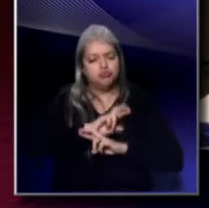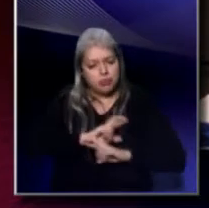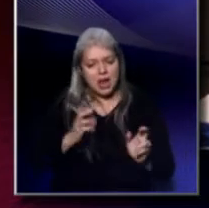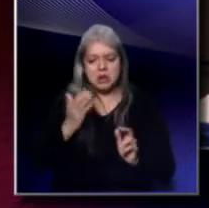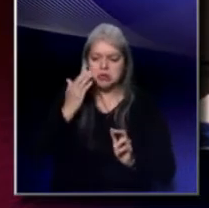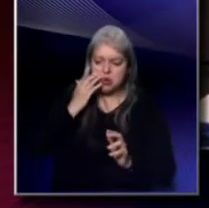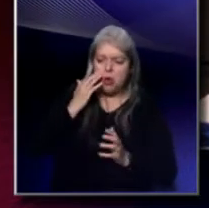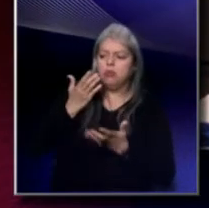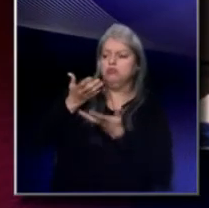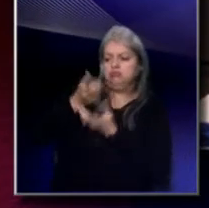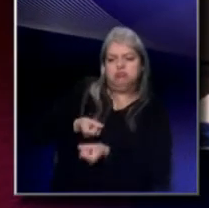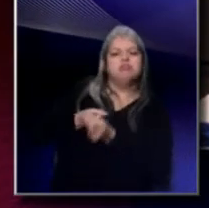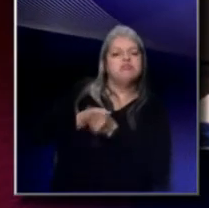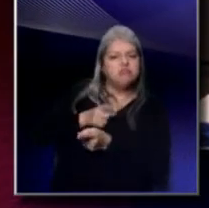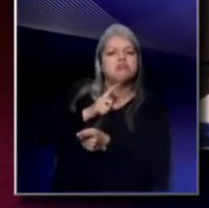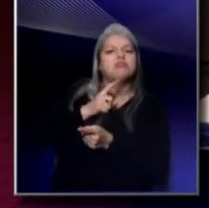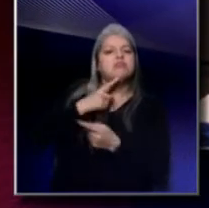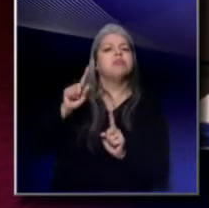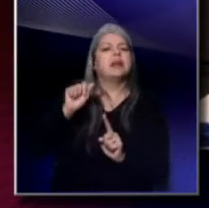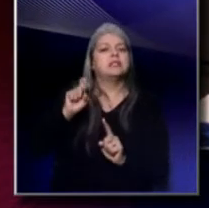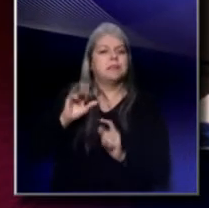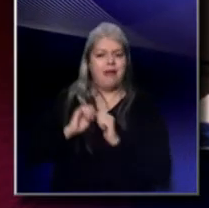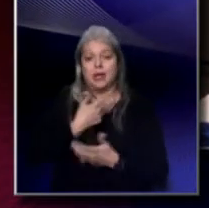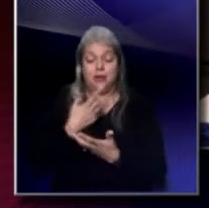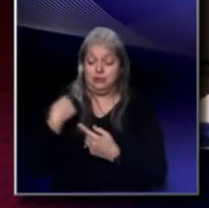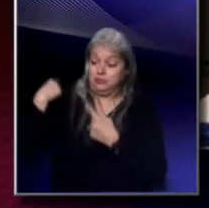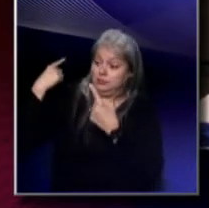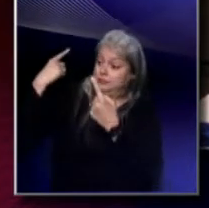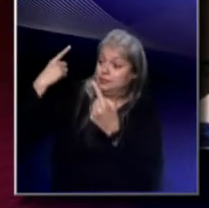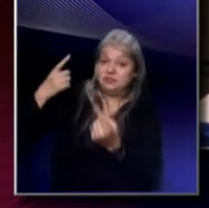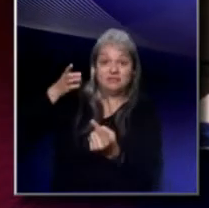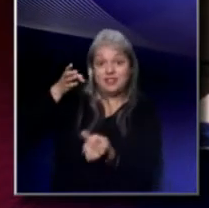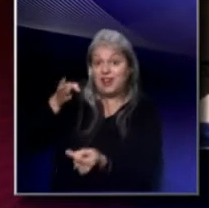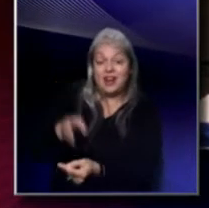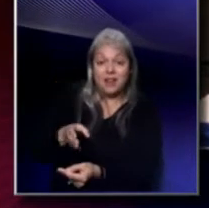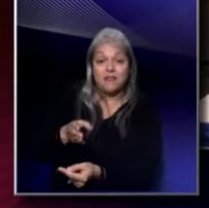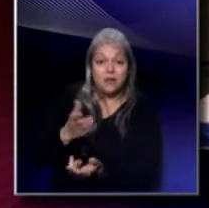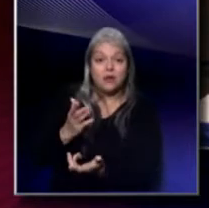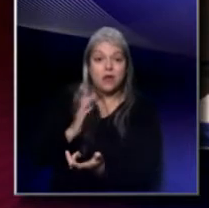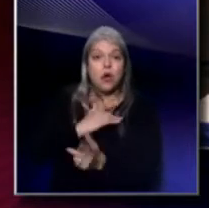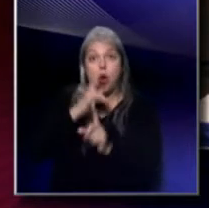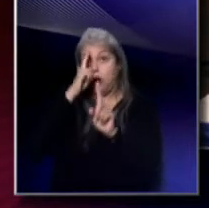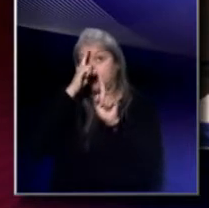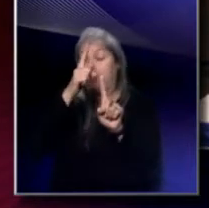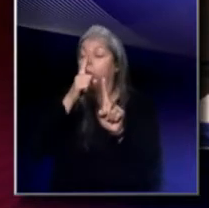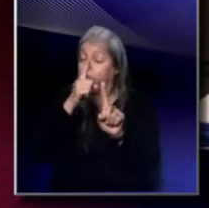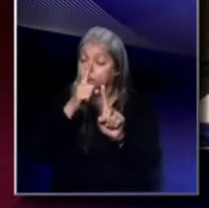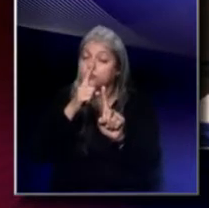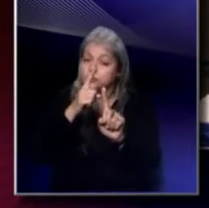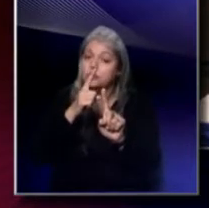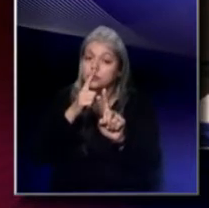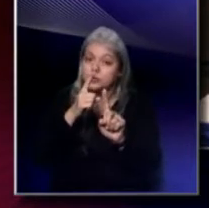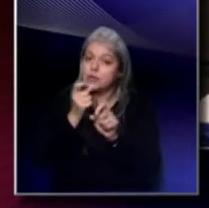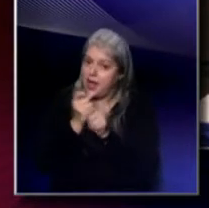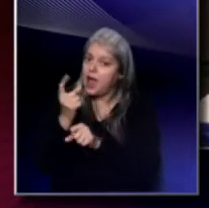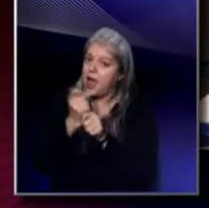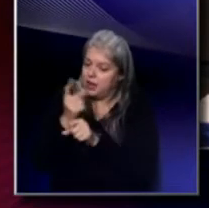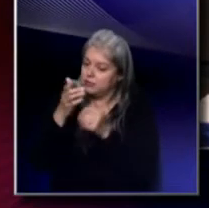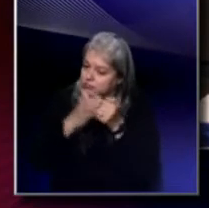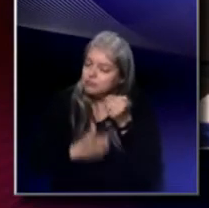and how do we do that? Well, one, and the goal and the intent to do this annually